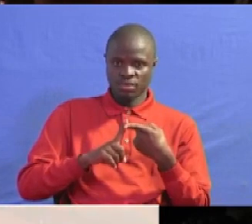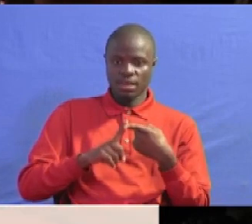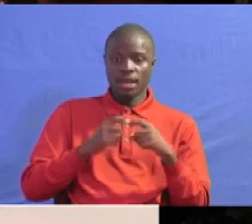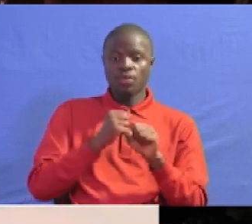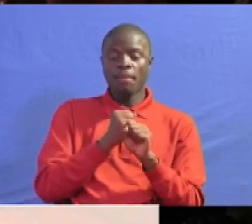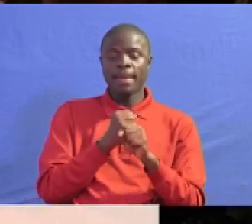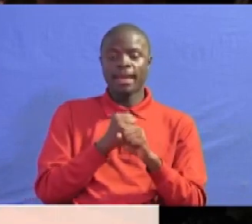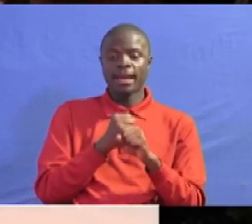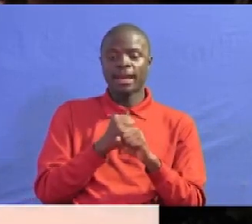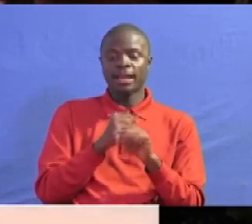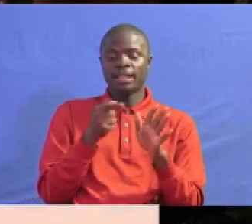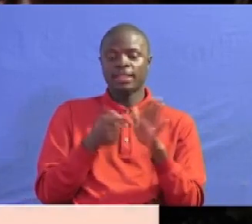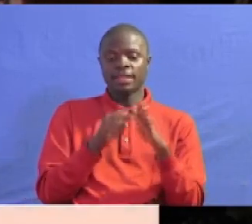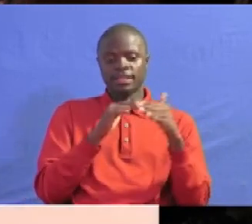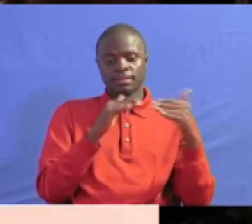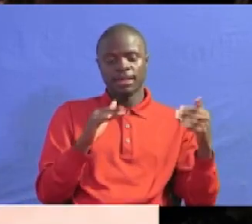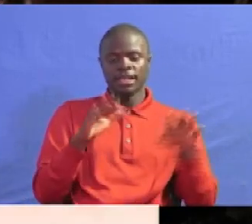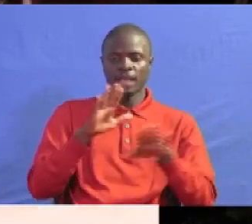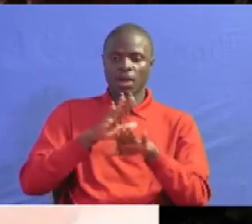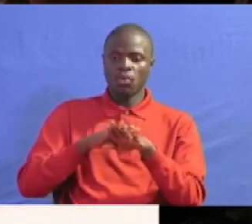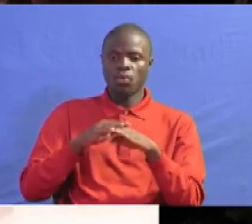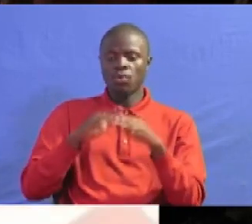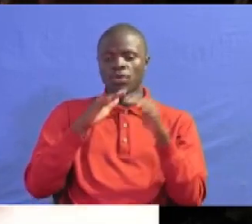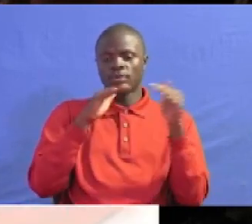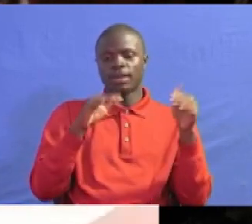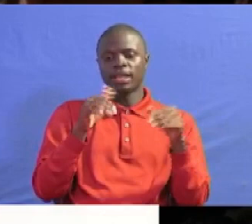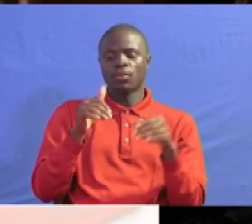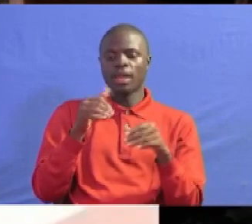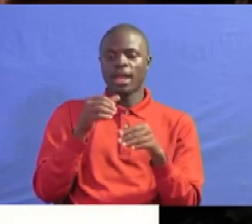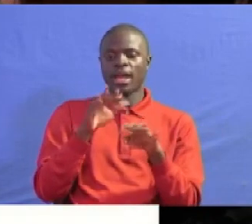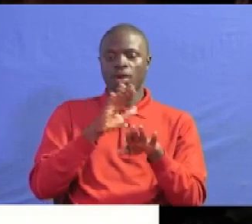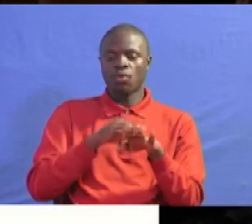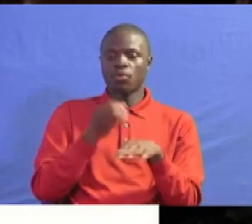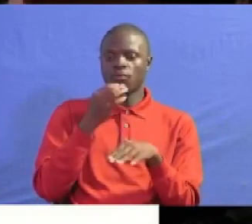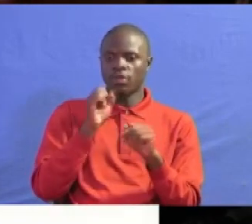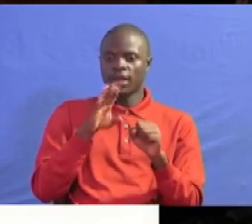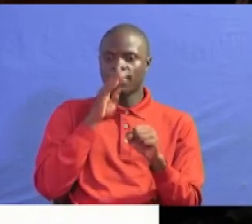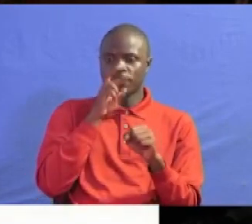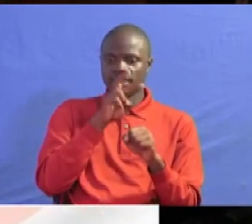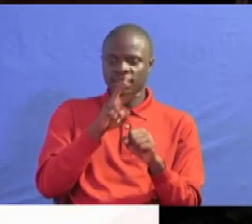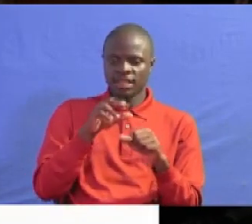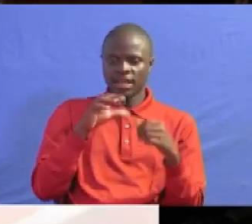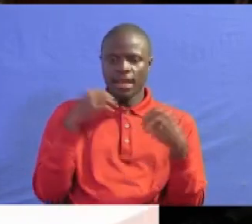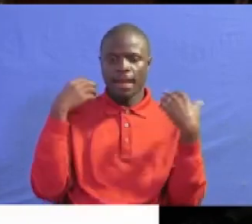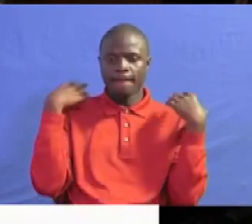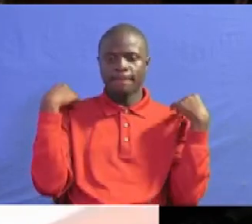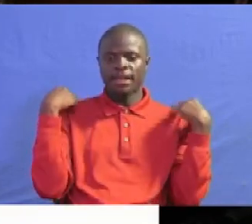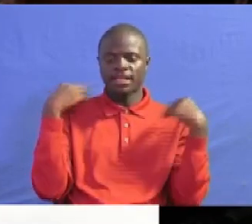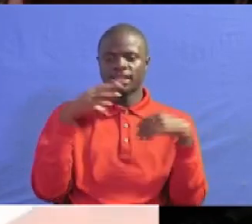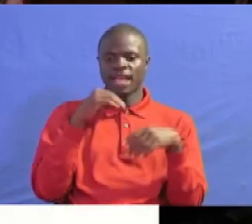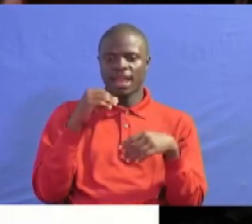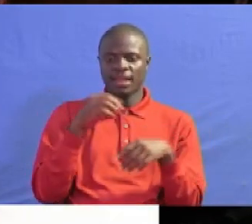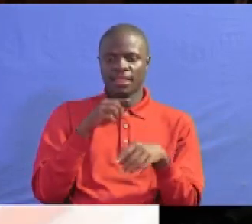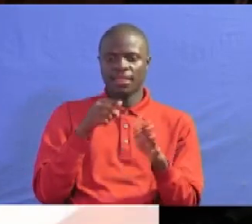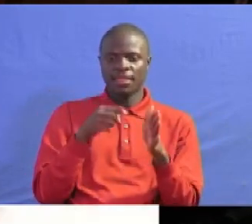to make Madaraka Market a safe market where safe food can be found. Practices within the market and the